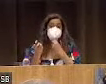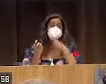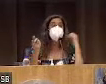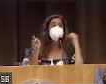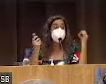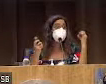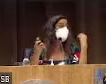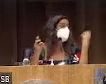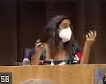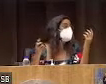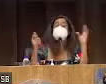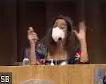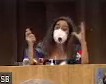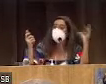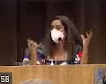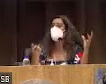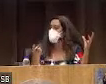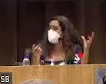where